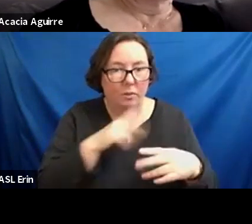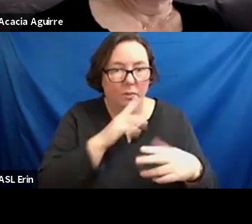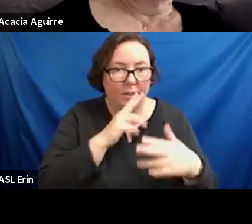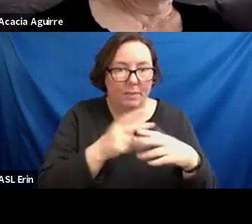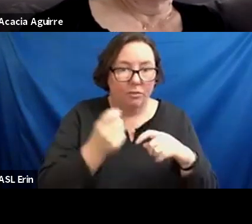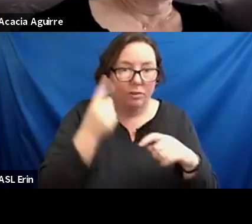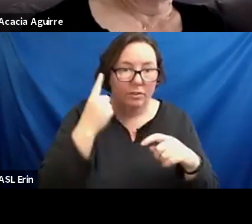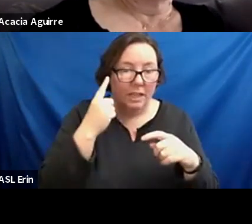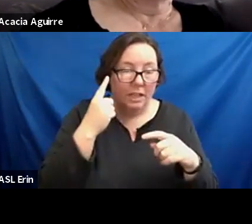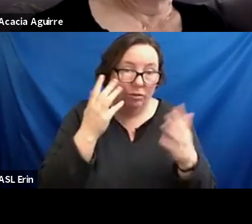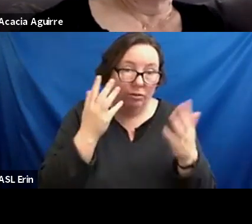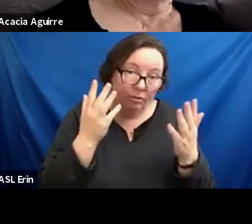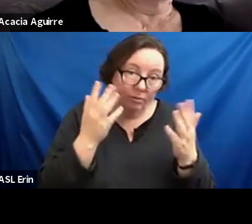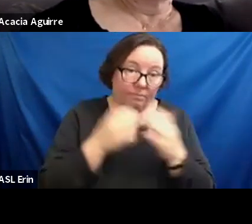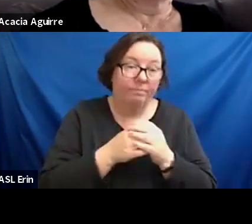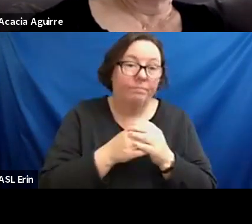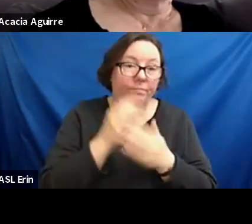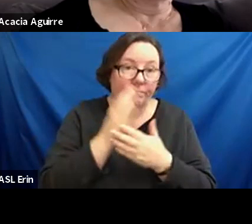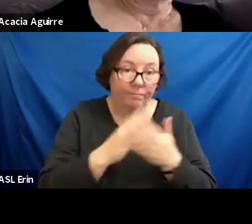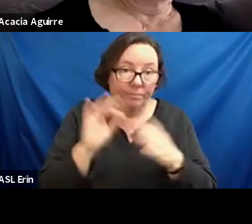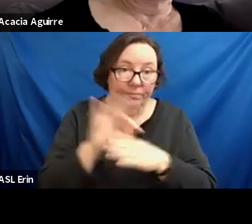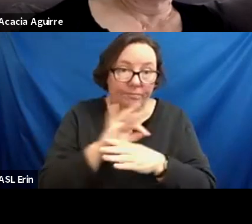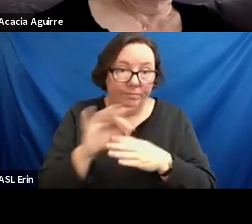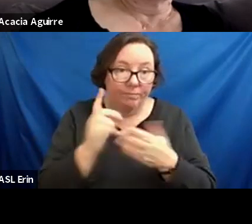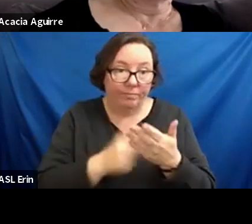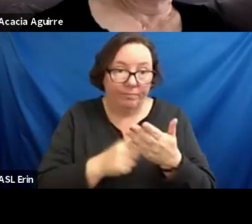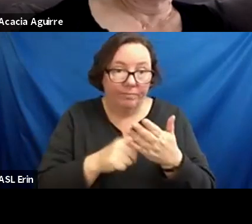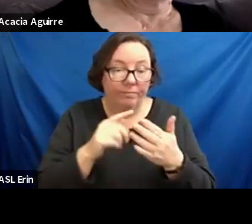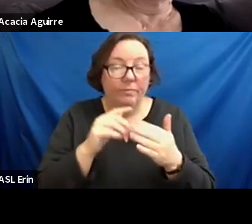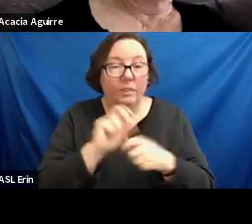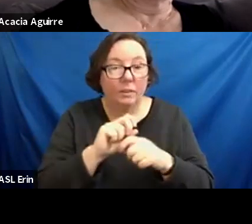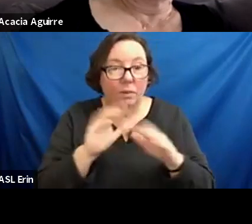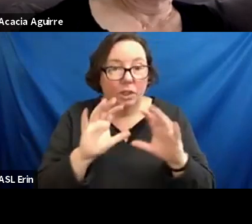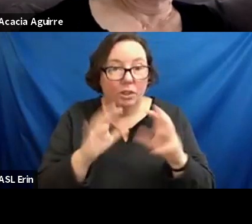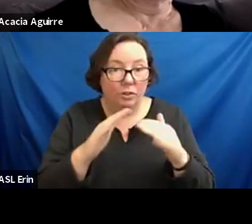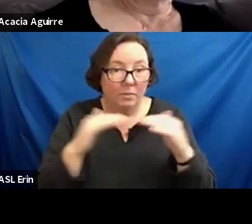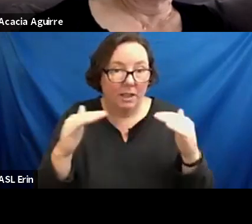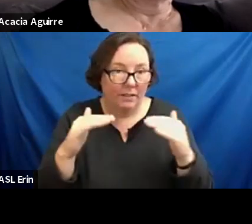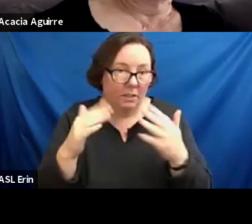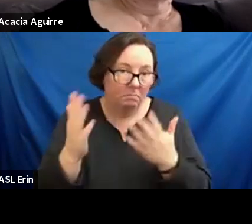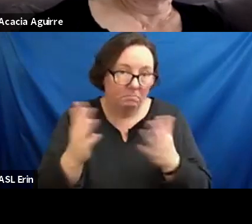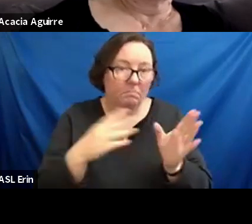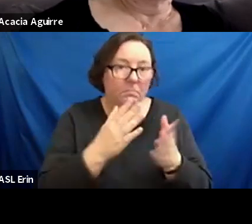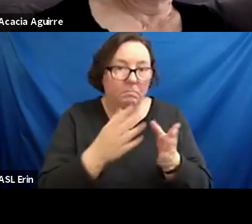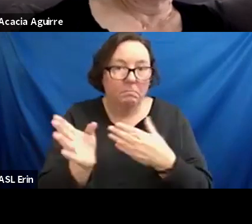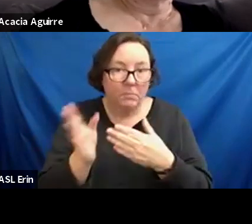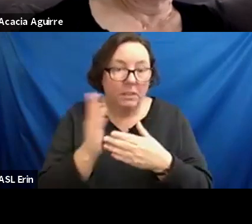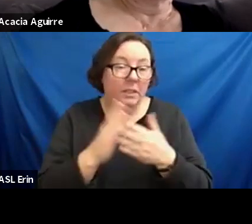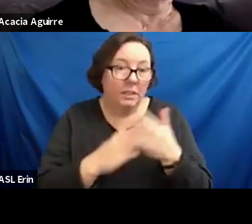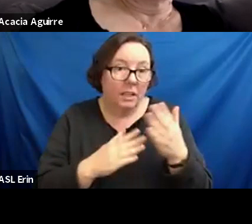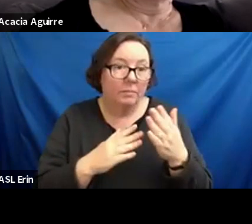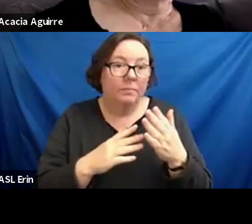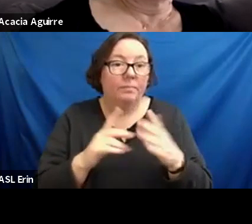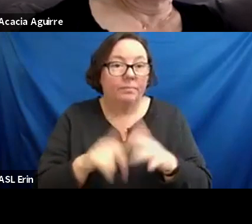at some of the factors that we discussed at the work group level. I think to start